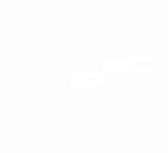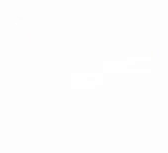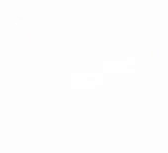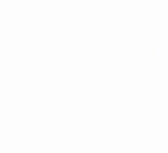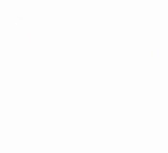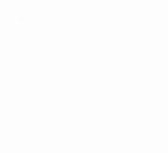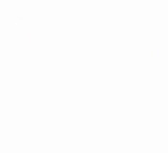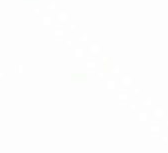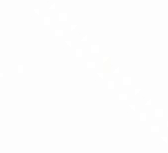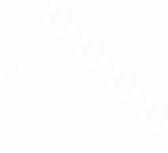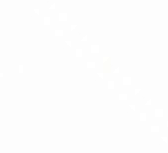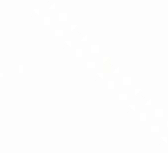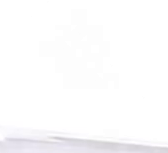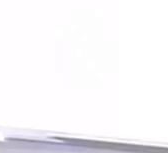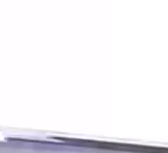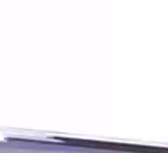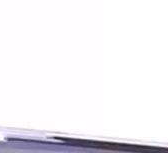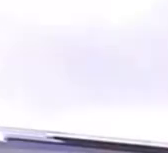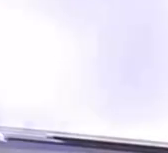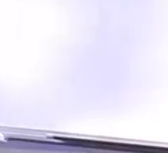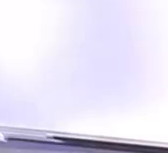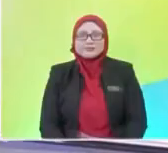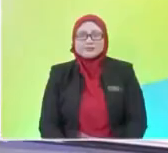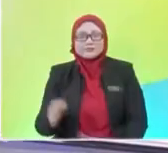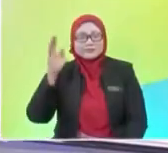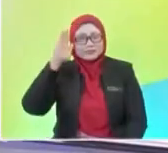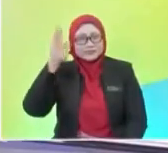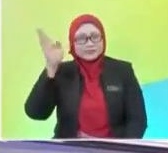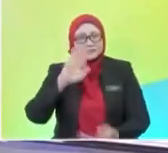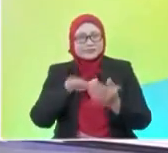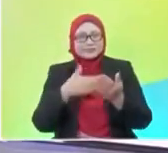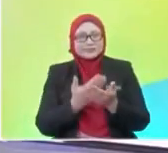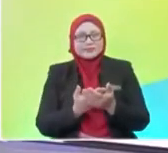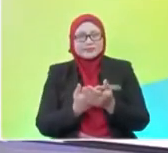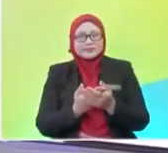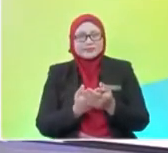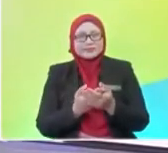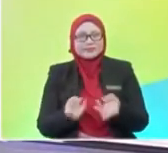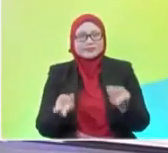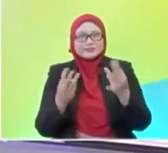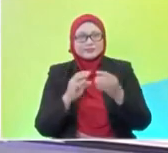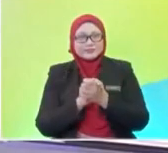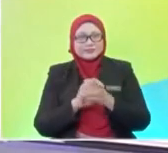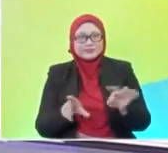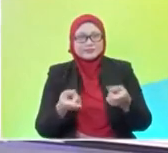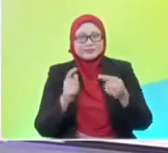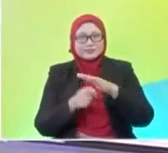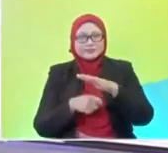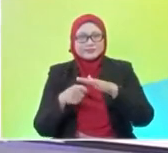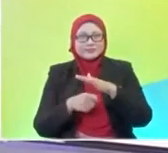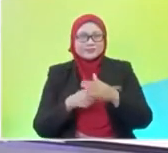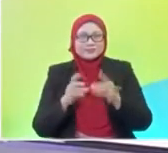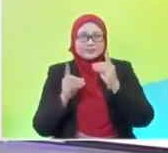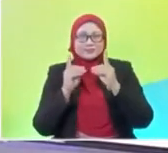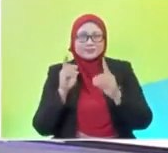Didik TV KPM. Hello everyone! Welcome back to Prasekolah only on